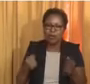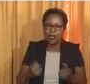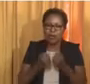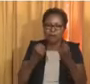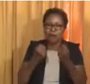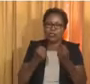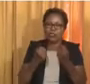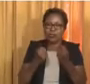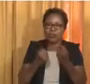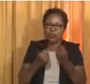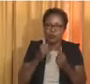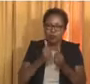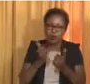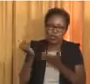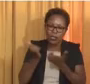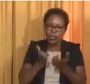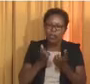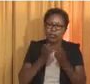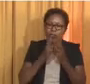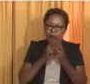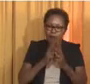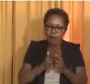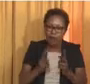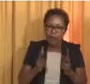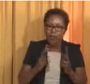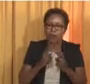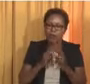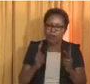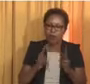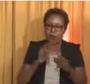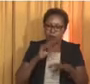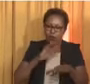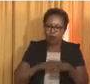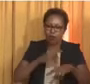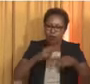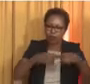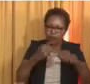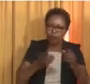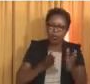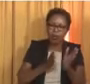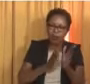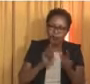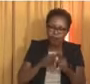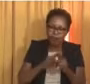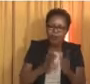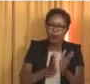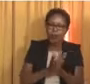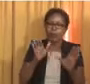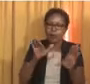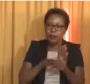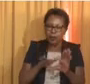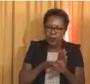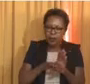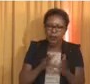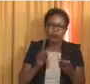sequential process, being civic education, public participation, and collection of